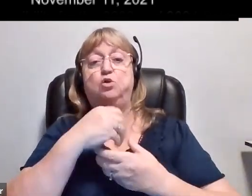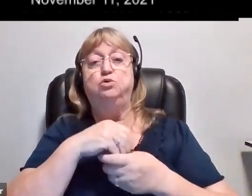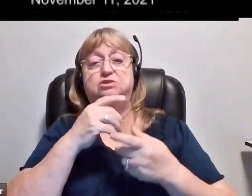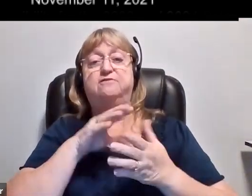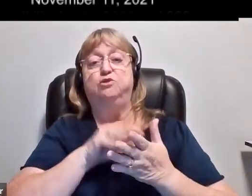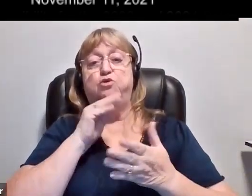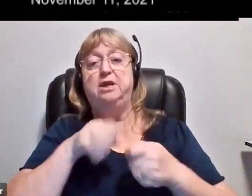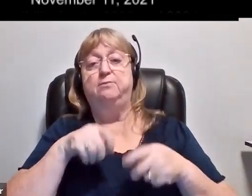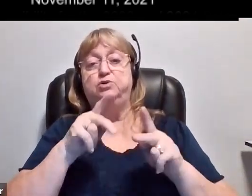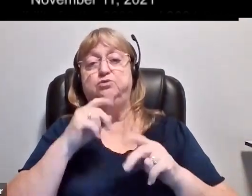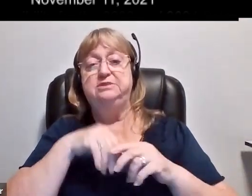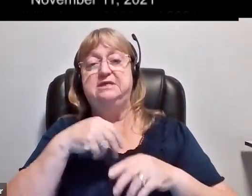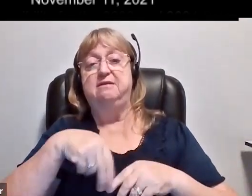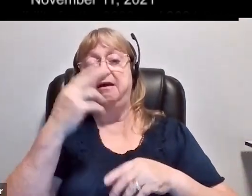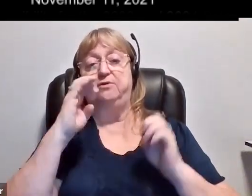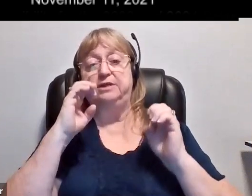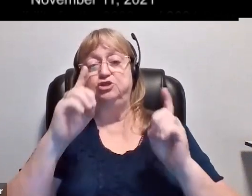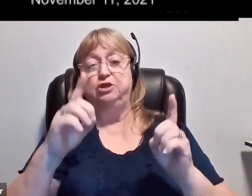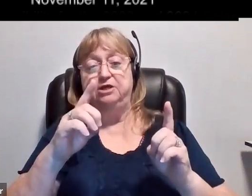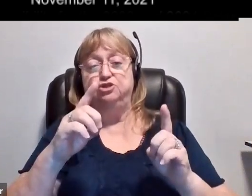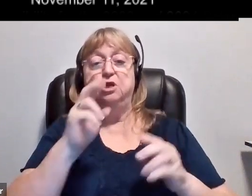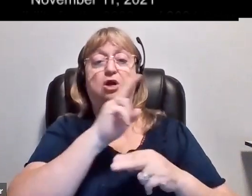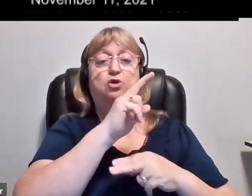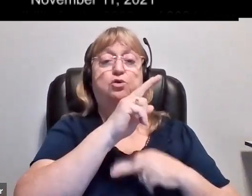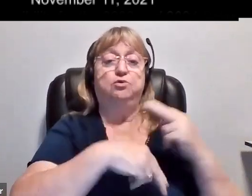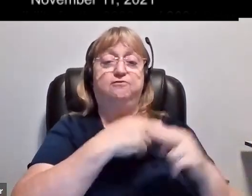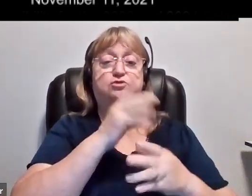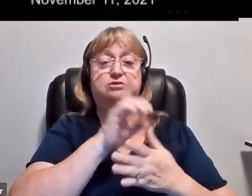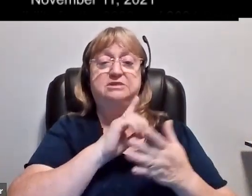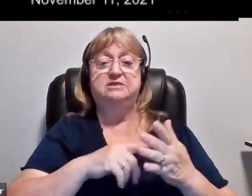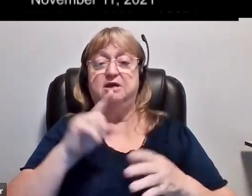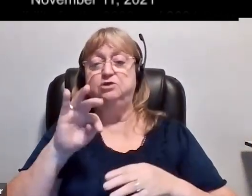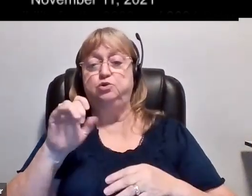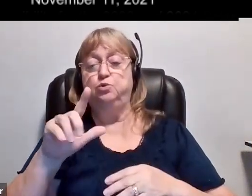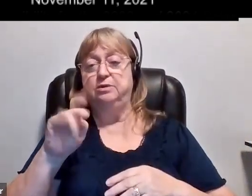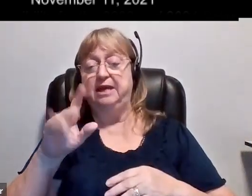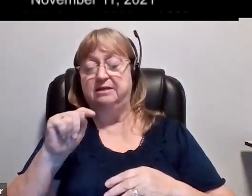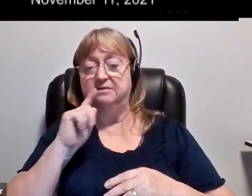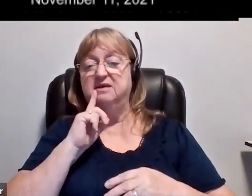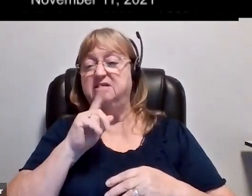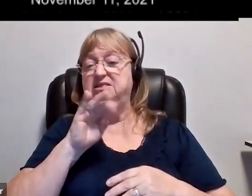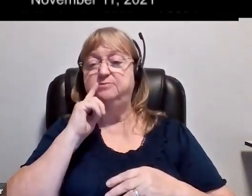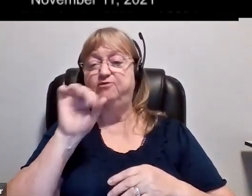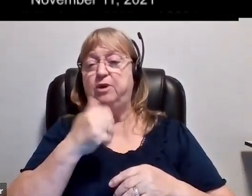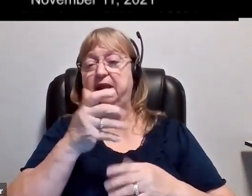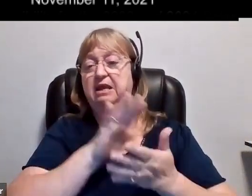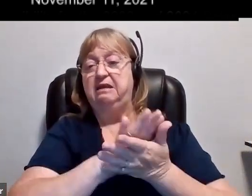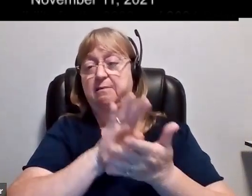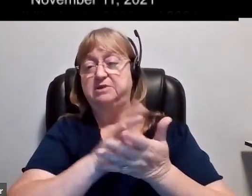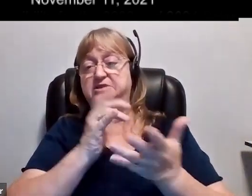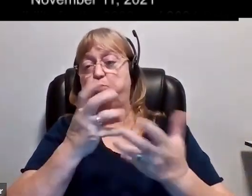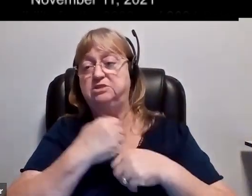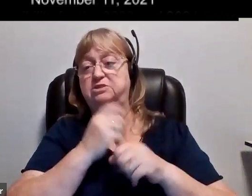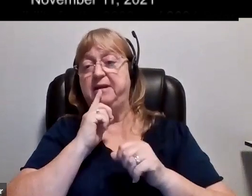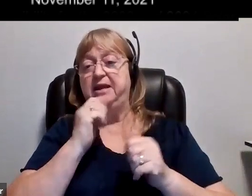Learning Opportunities in Higher Education, a Universal Design Toolkit. Practical tips for any campus that wants to make everything they